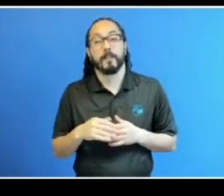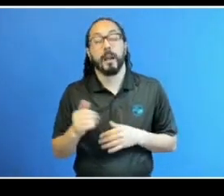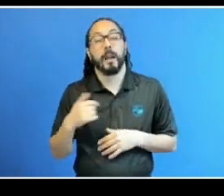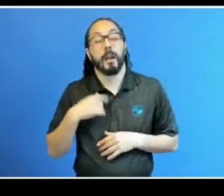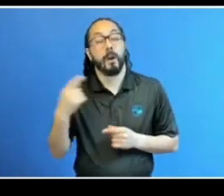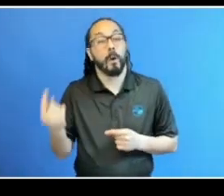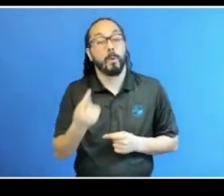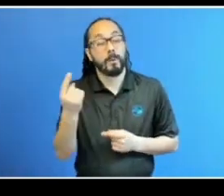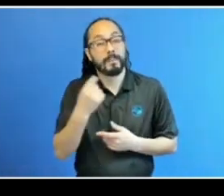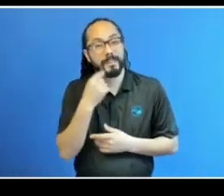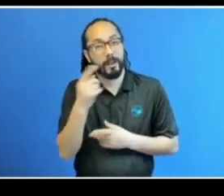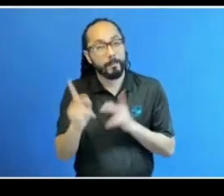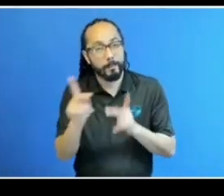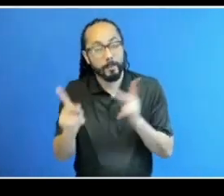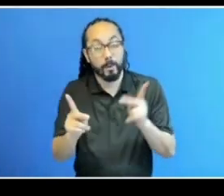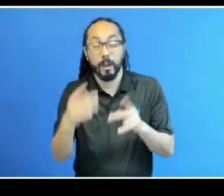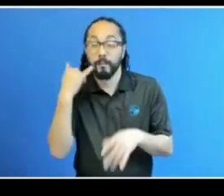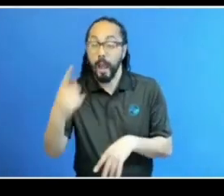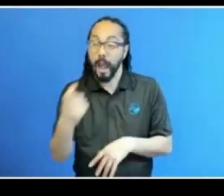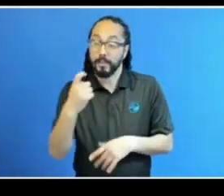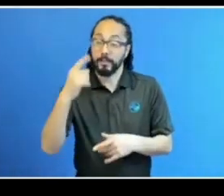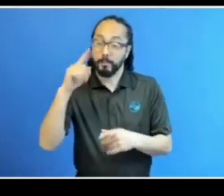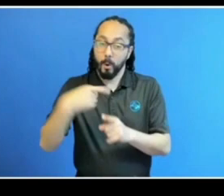who ask questions about business development,